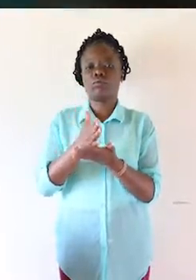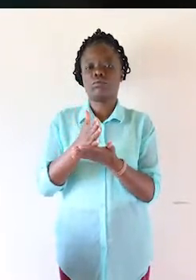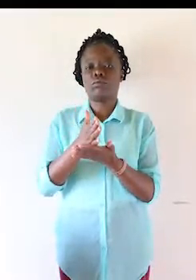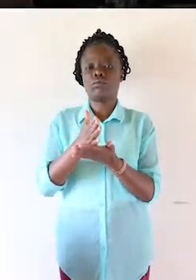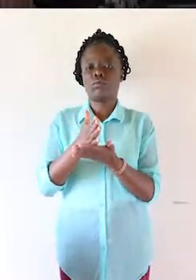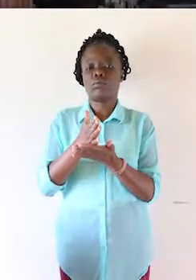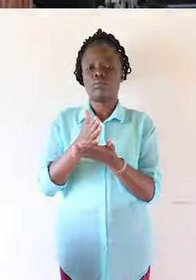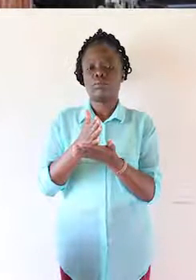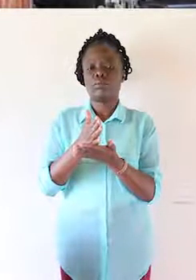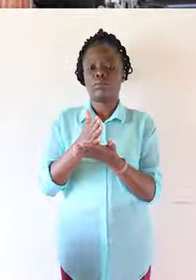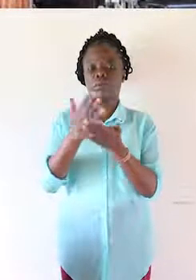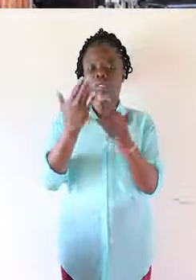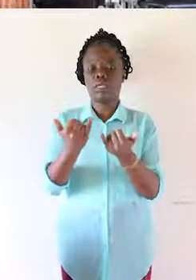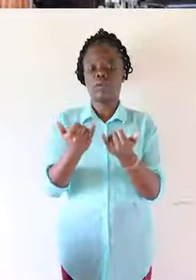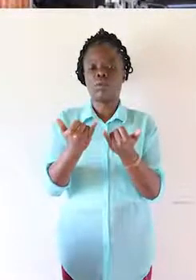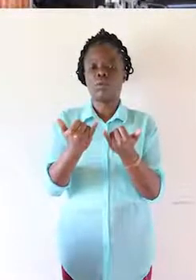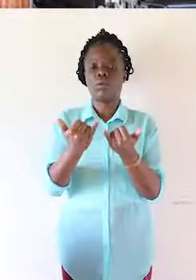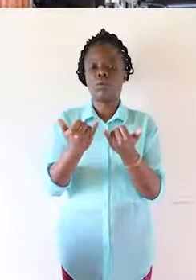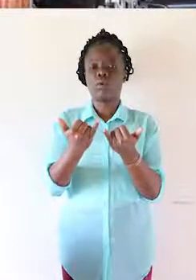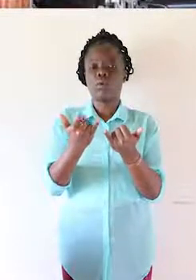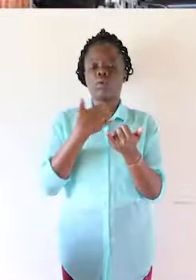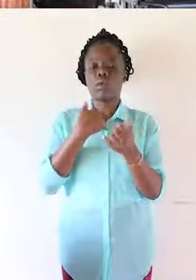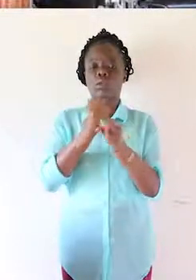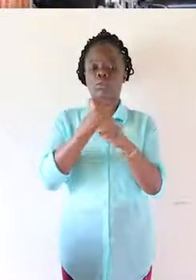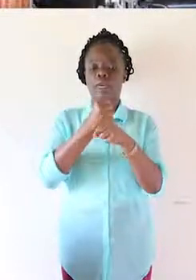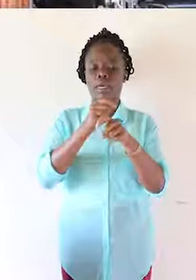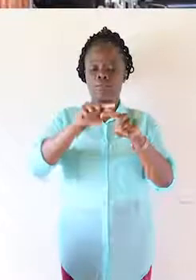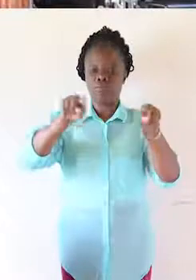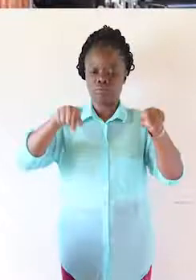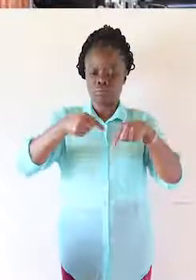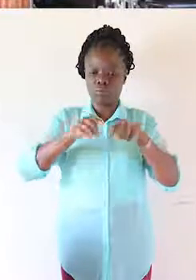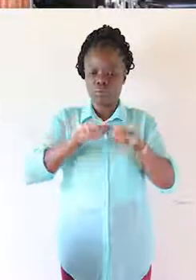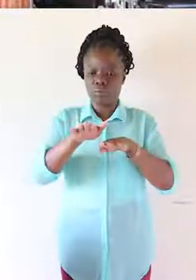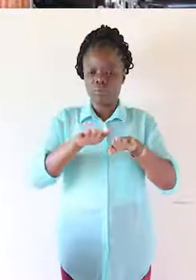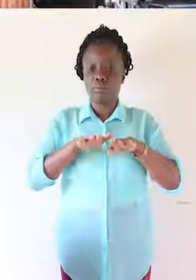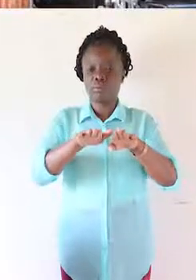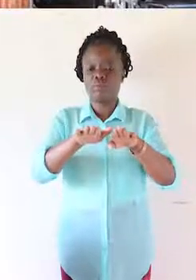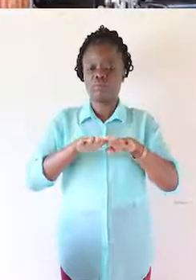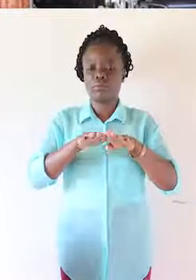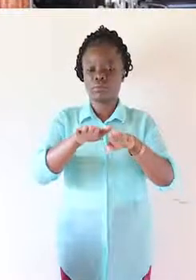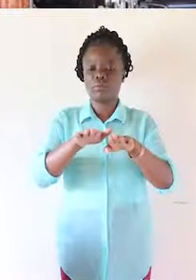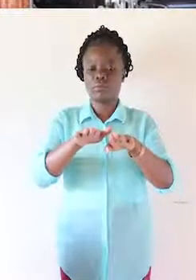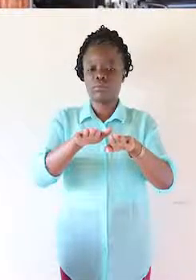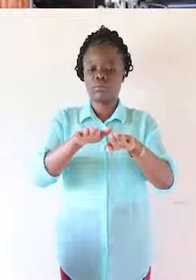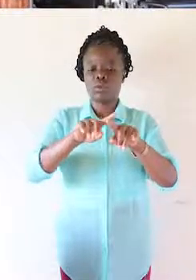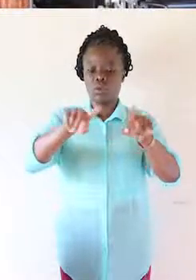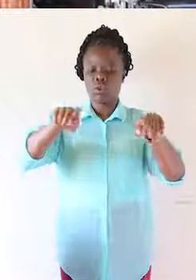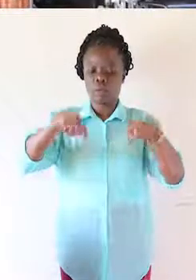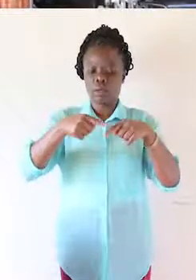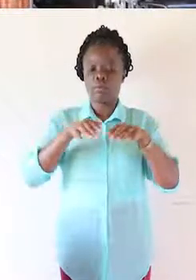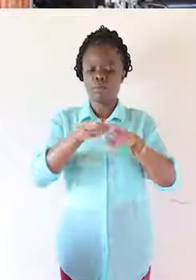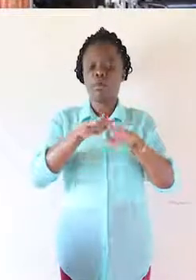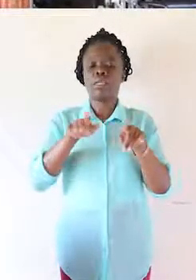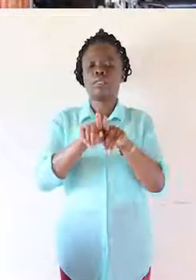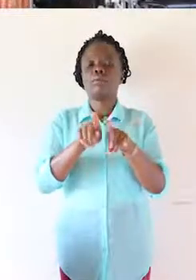True. So now we are going to make a rolling board. So the rolling board is like